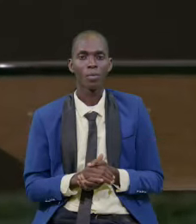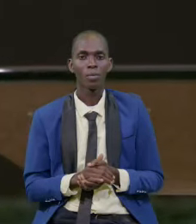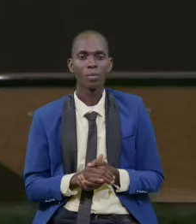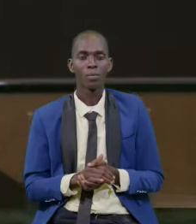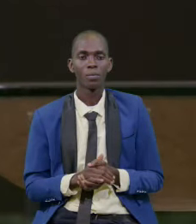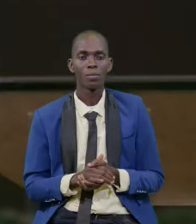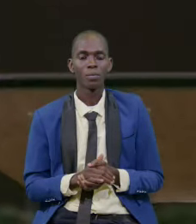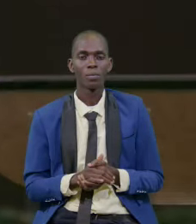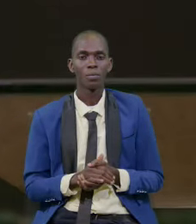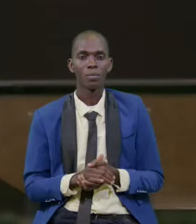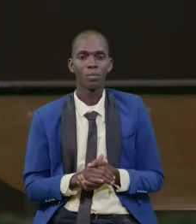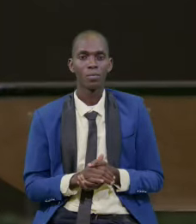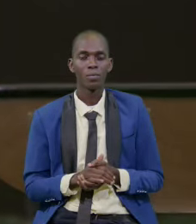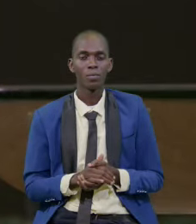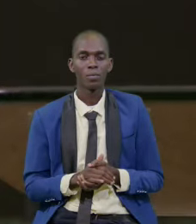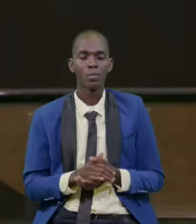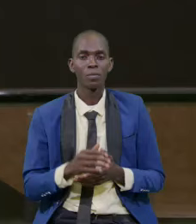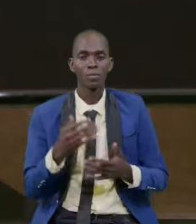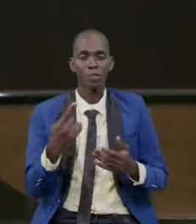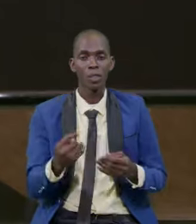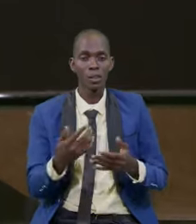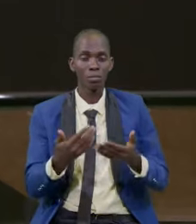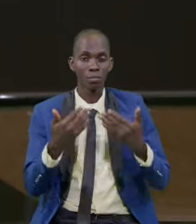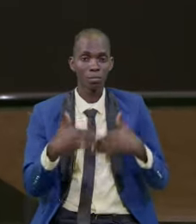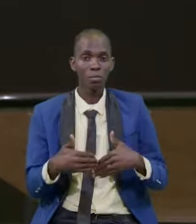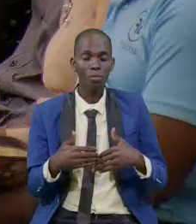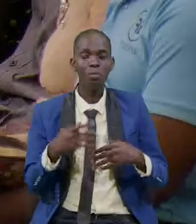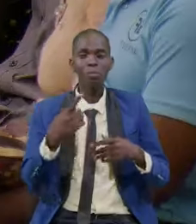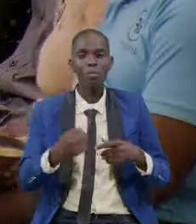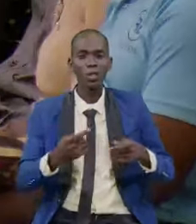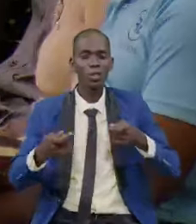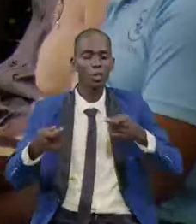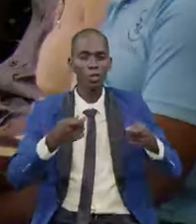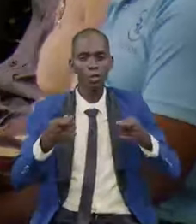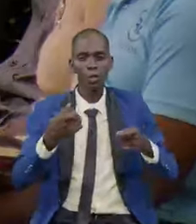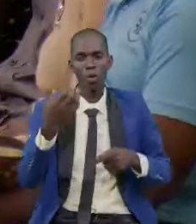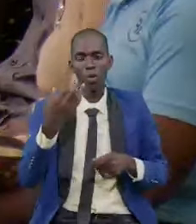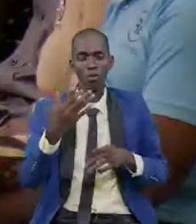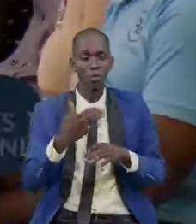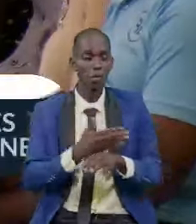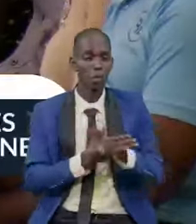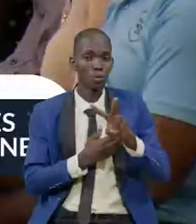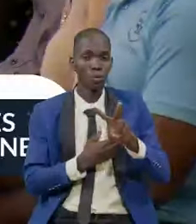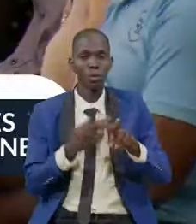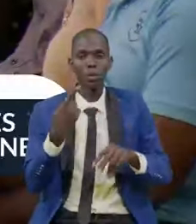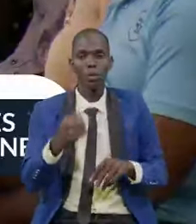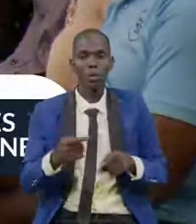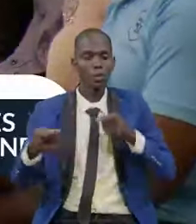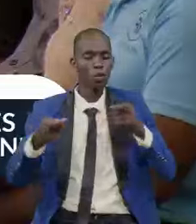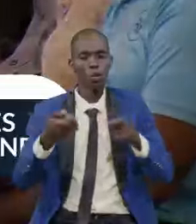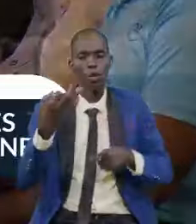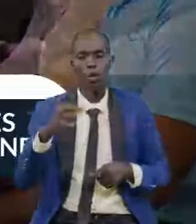the next number here, the control of mammals, creatures with